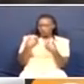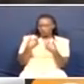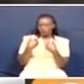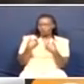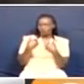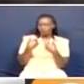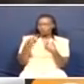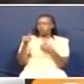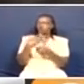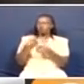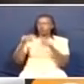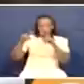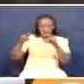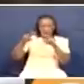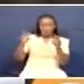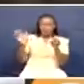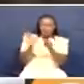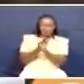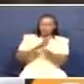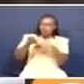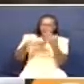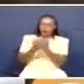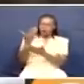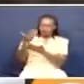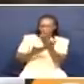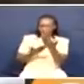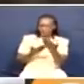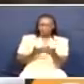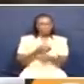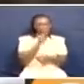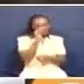the examination of the entire lot. We have flagged them all out. Like